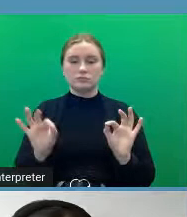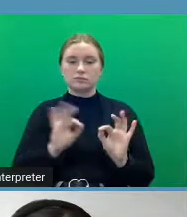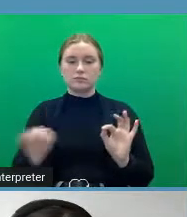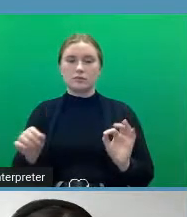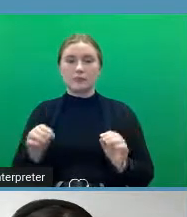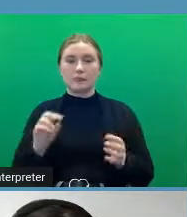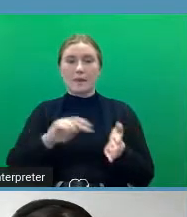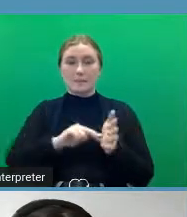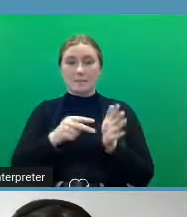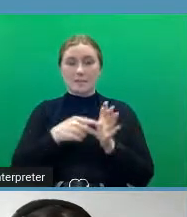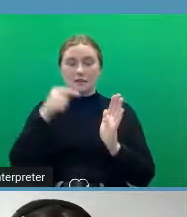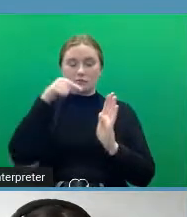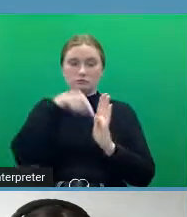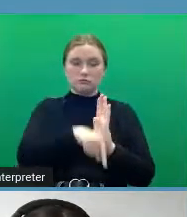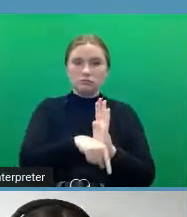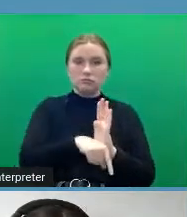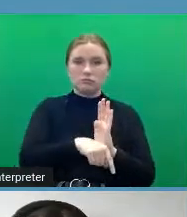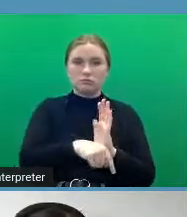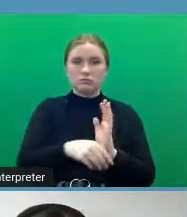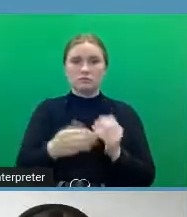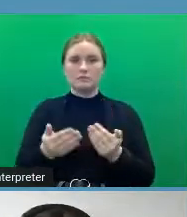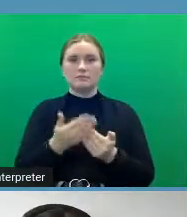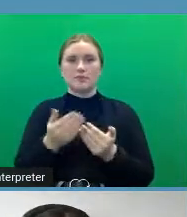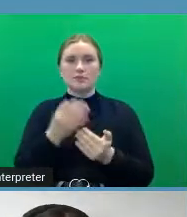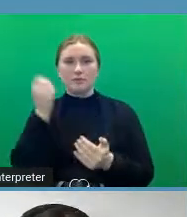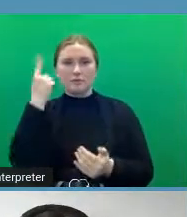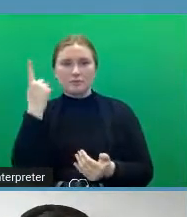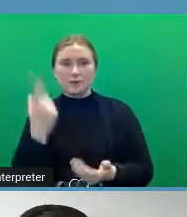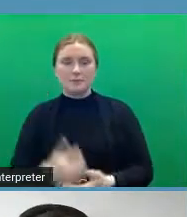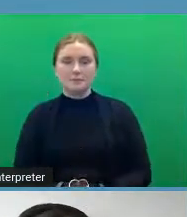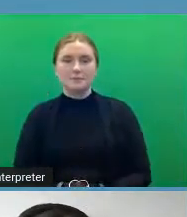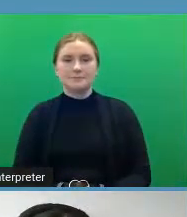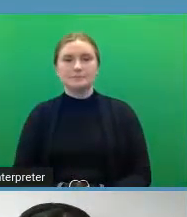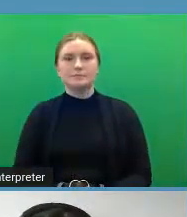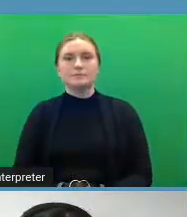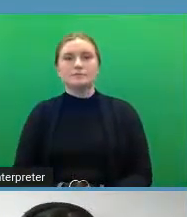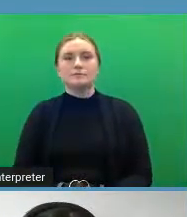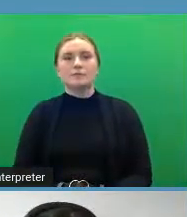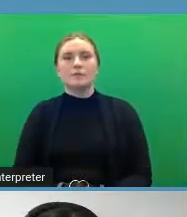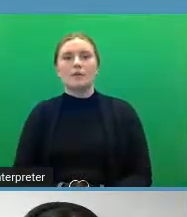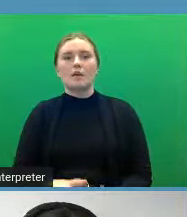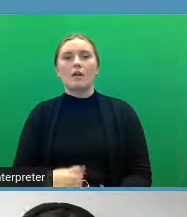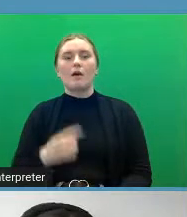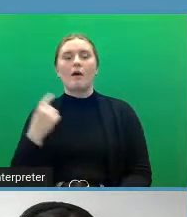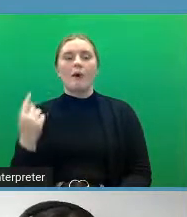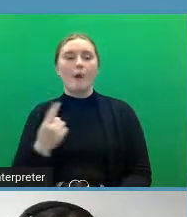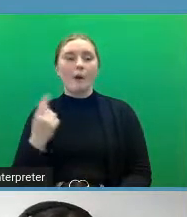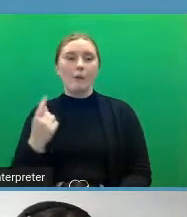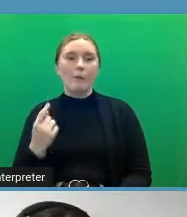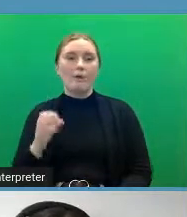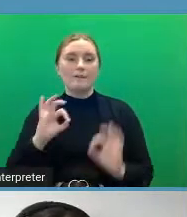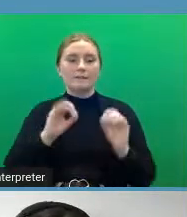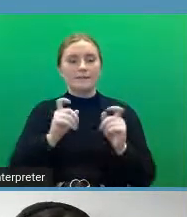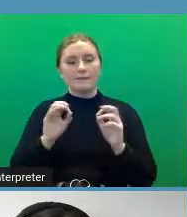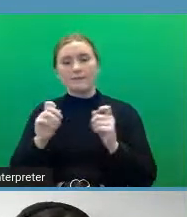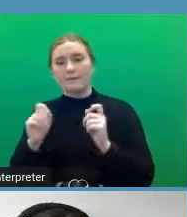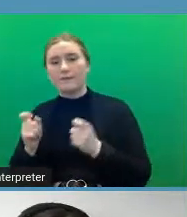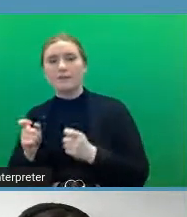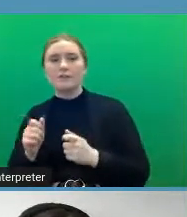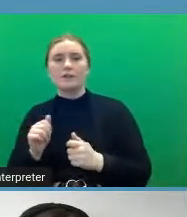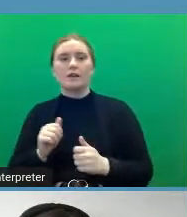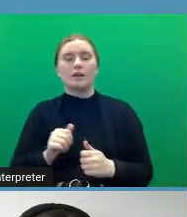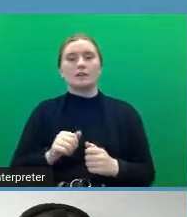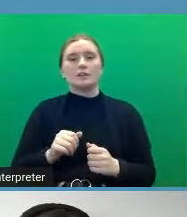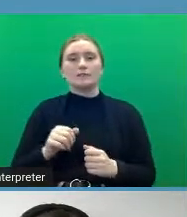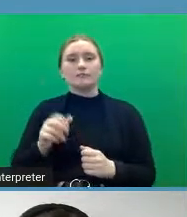meaning in that video. Definitely always edit those auto transcriptions. They're never going to be right. And